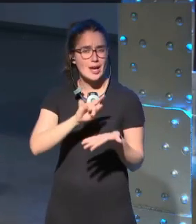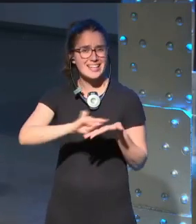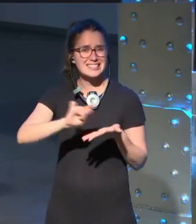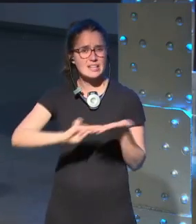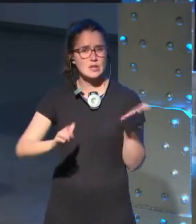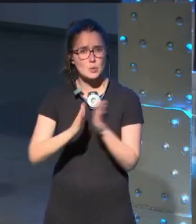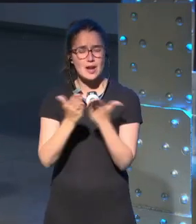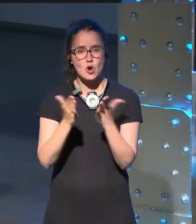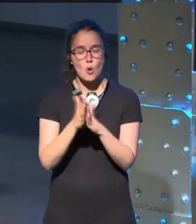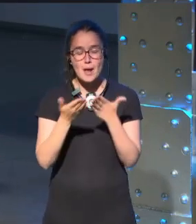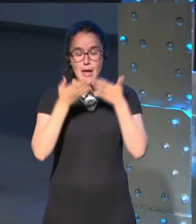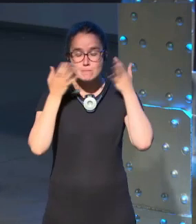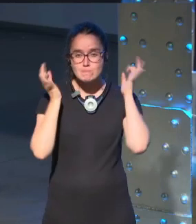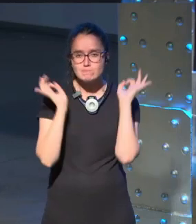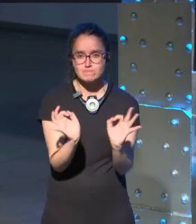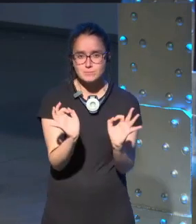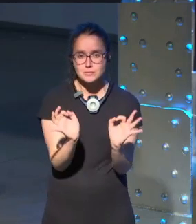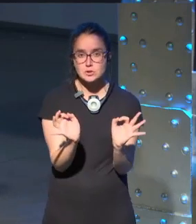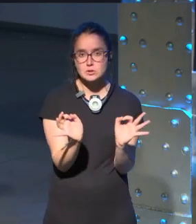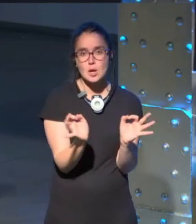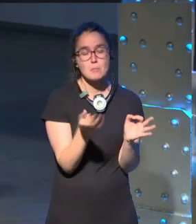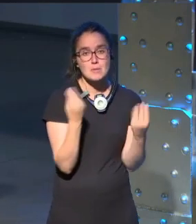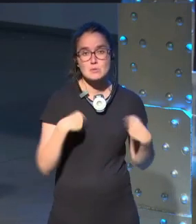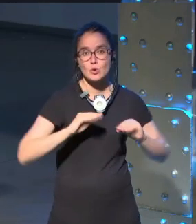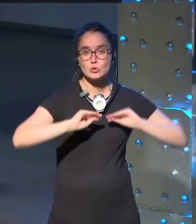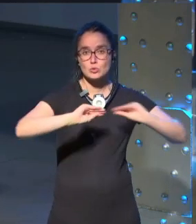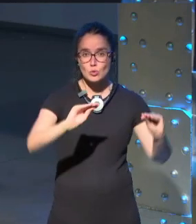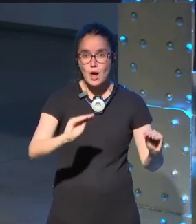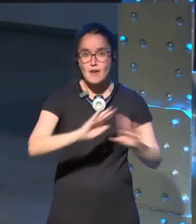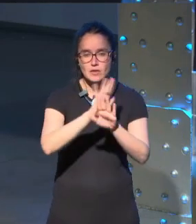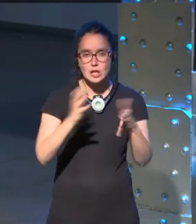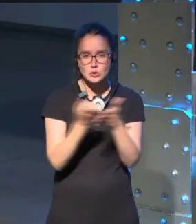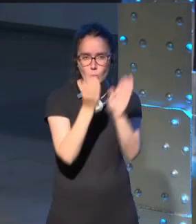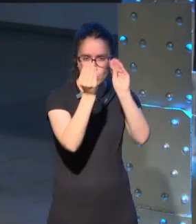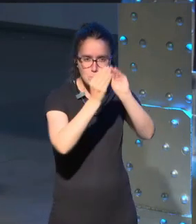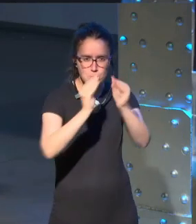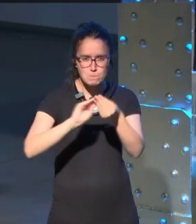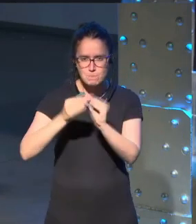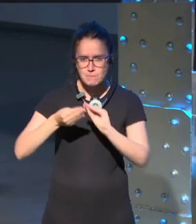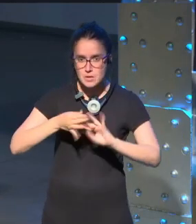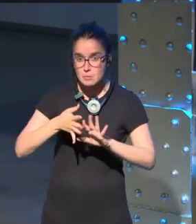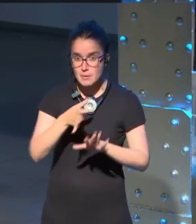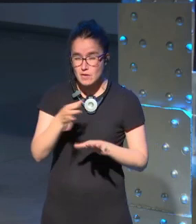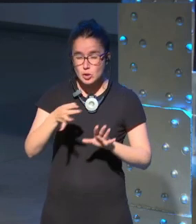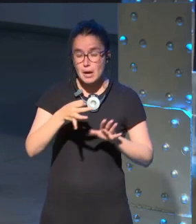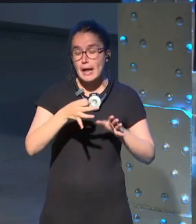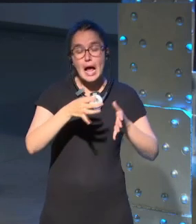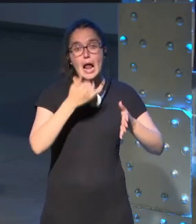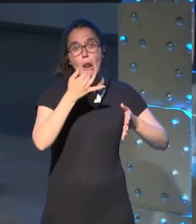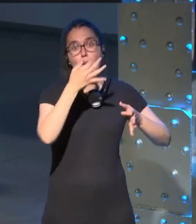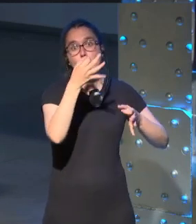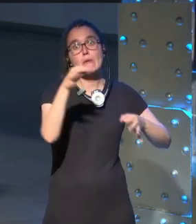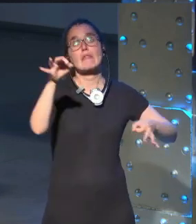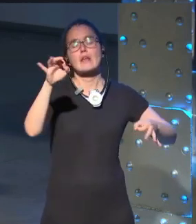What is the most difficult thing for you now? To write such a complete rounded novel where everything is tied off, there are